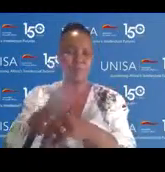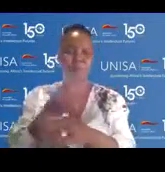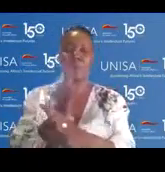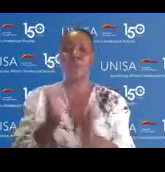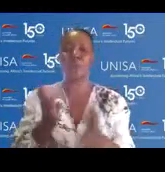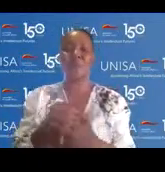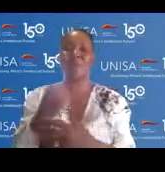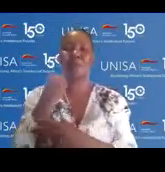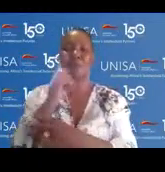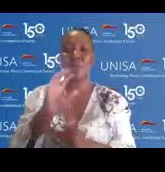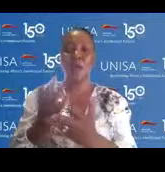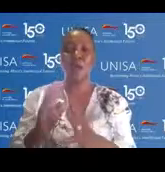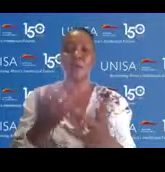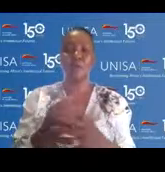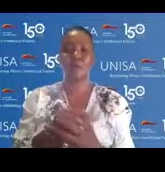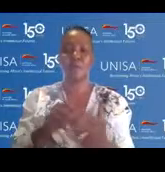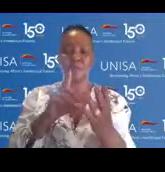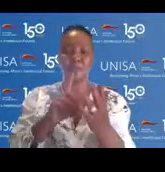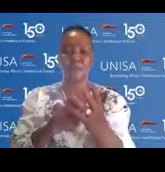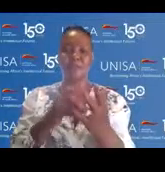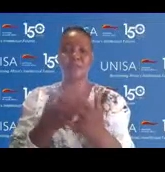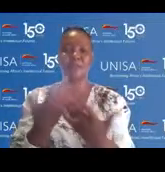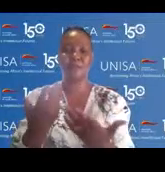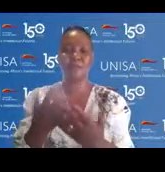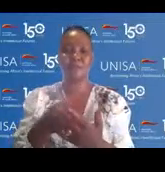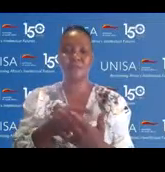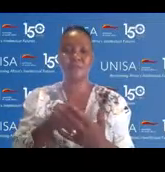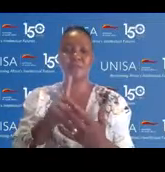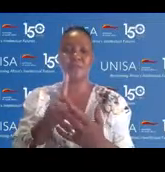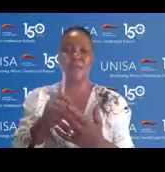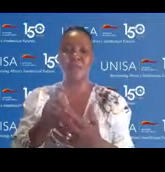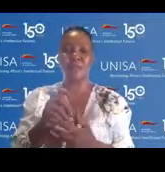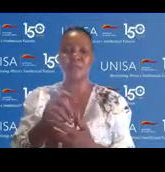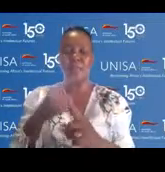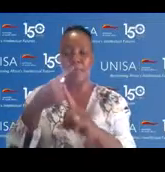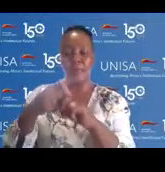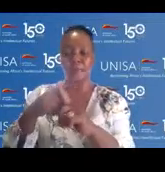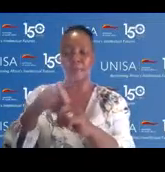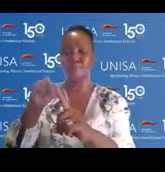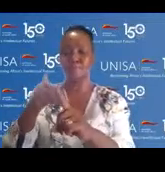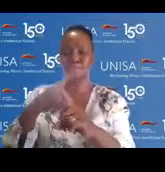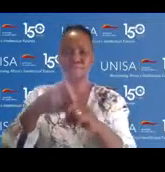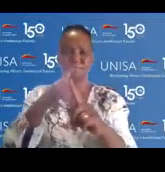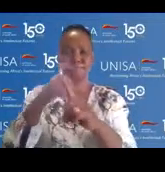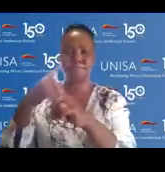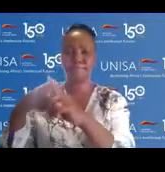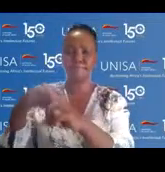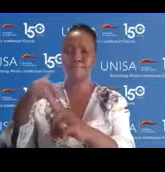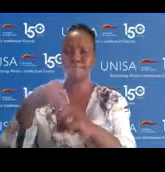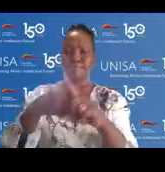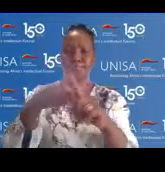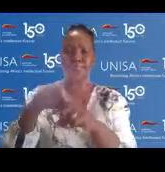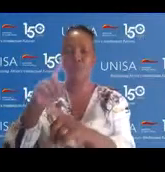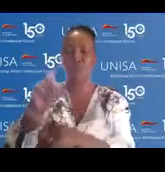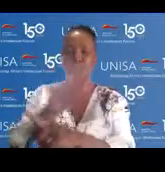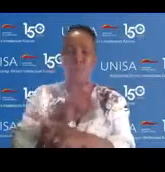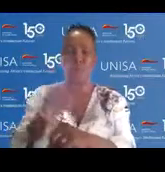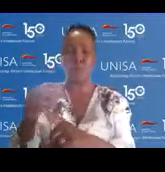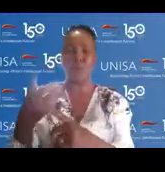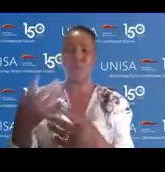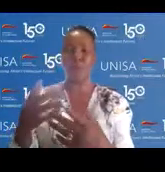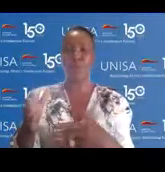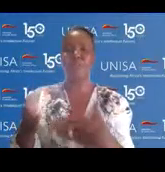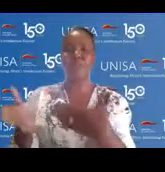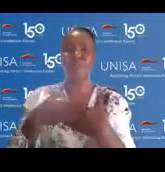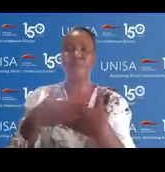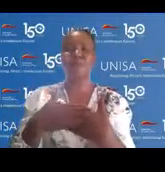I just click on the X and on the X, on the X, on the X, and on the X. And there we go. Now I've closed everything